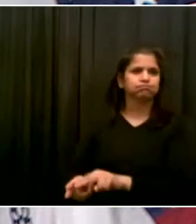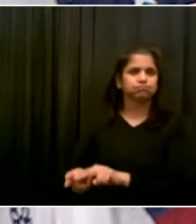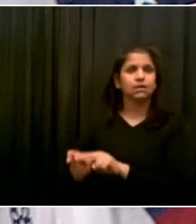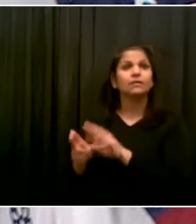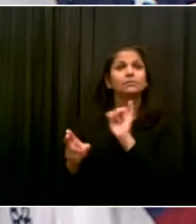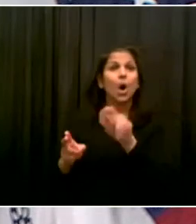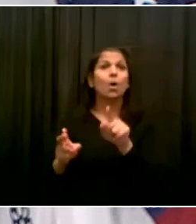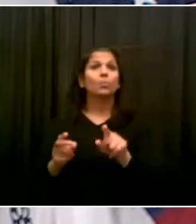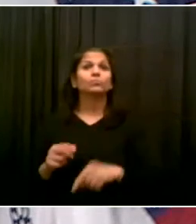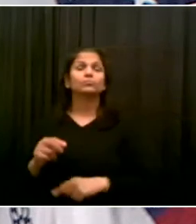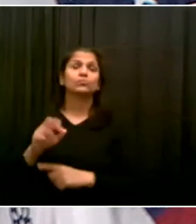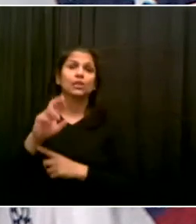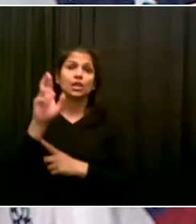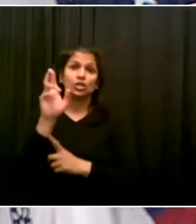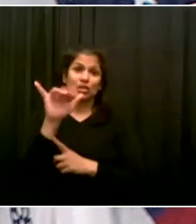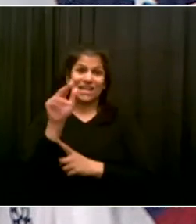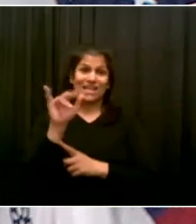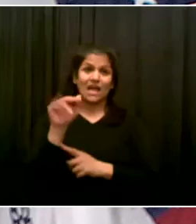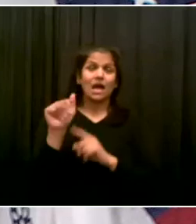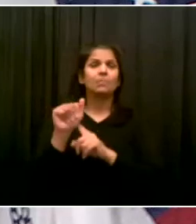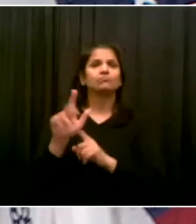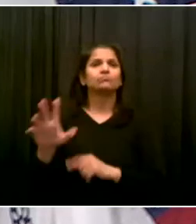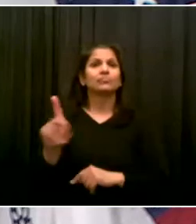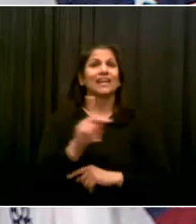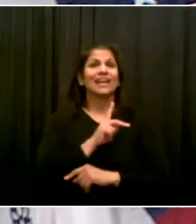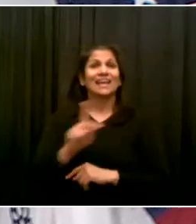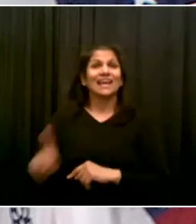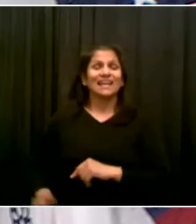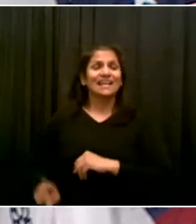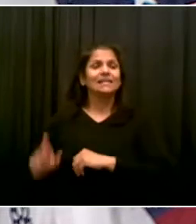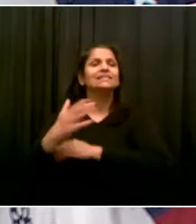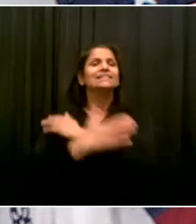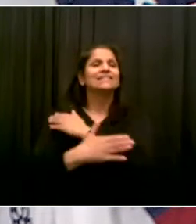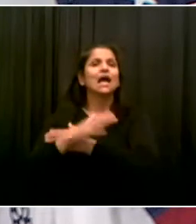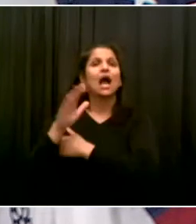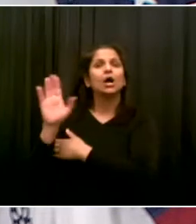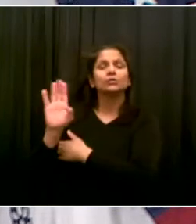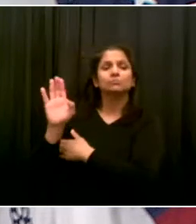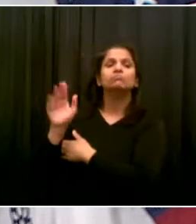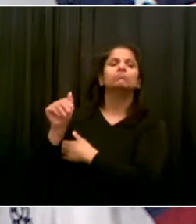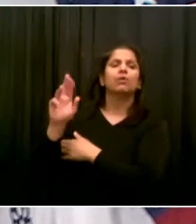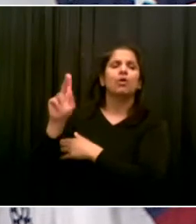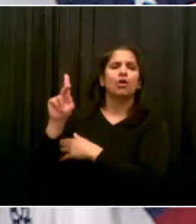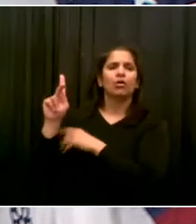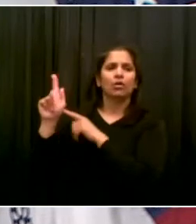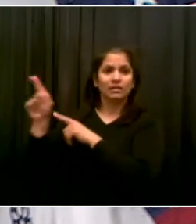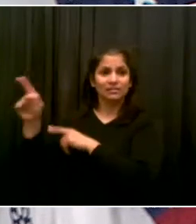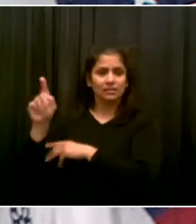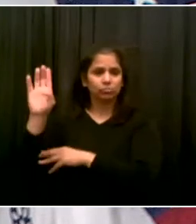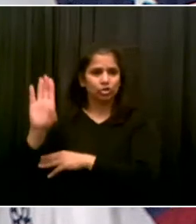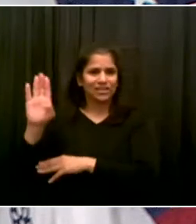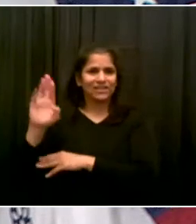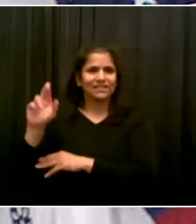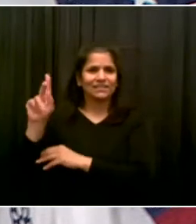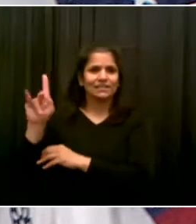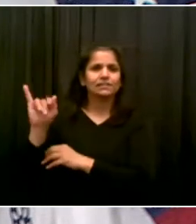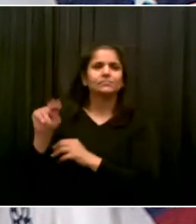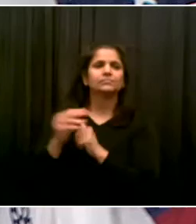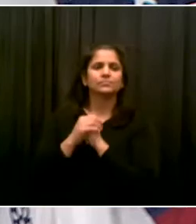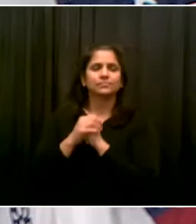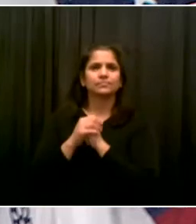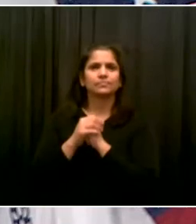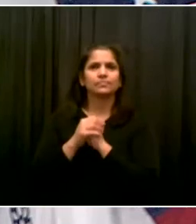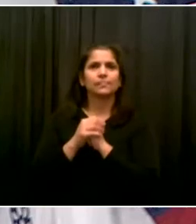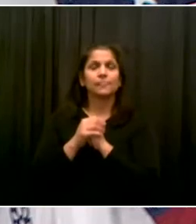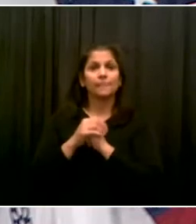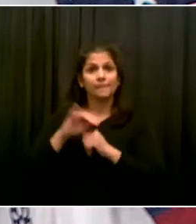Hello? Hello? Hey, Ariama, how you doing? I'm good. How y'all doing? So I